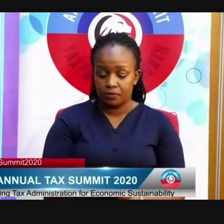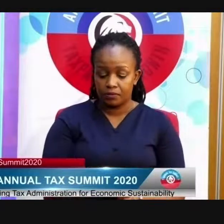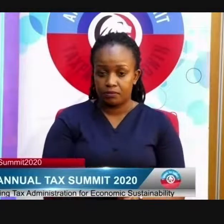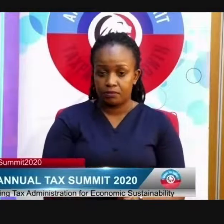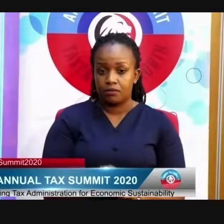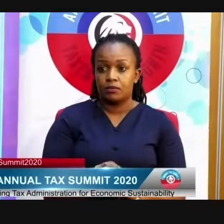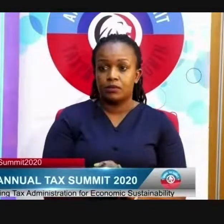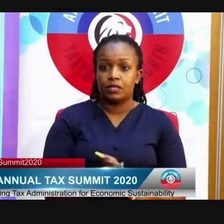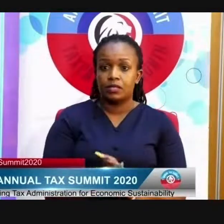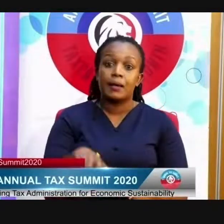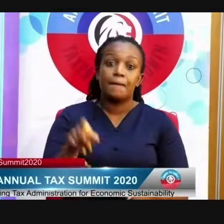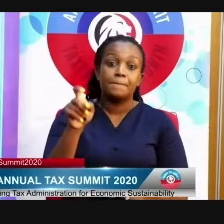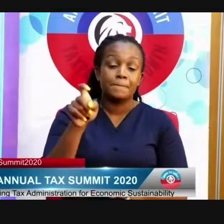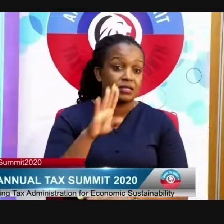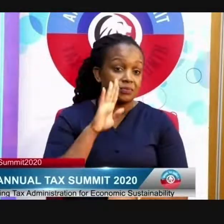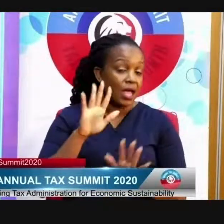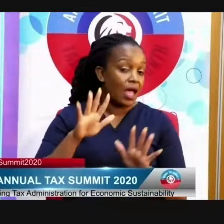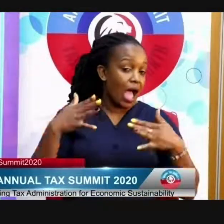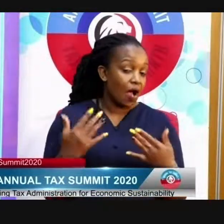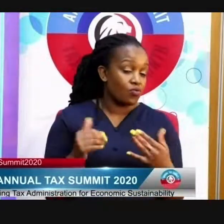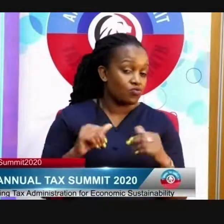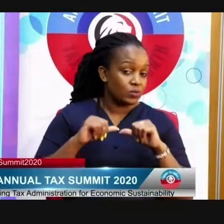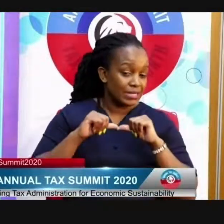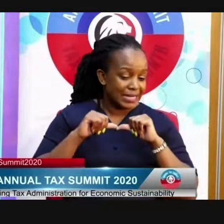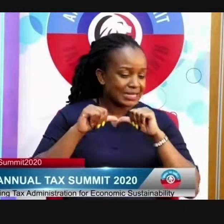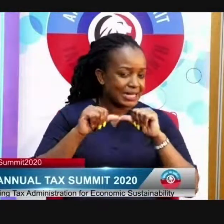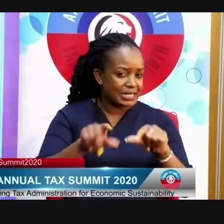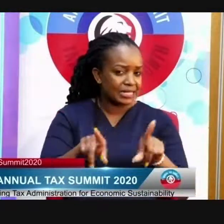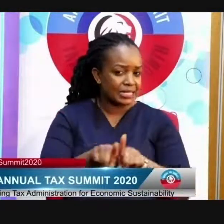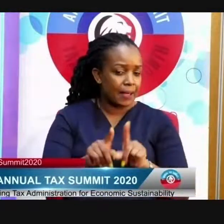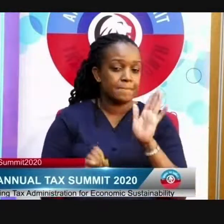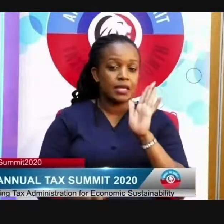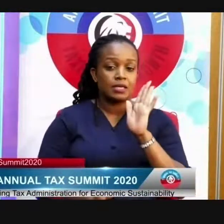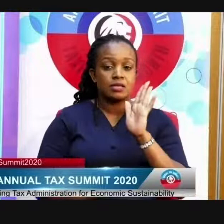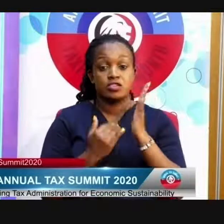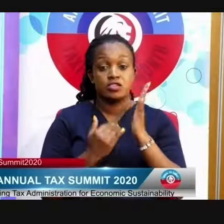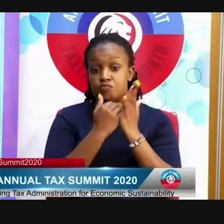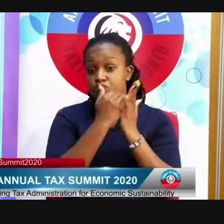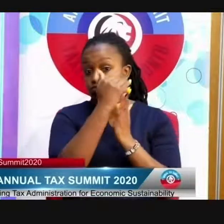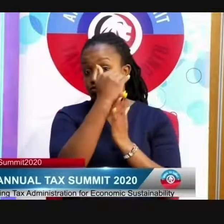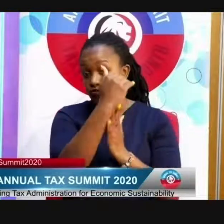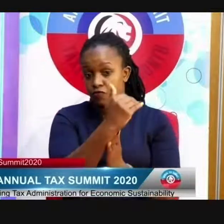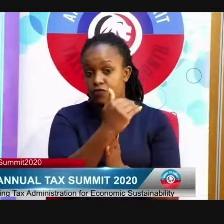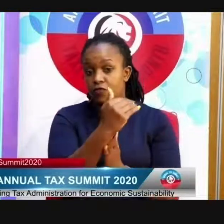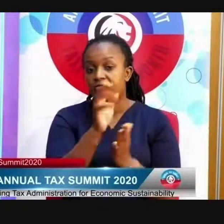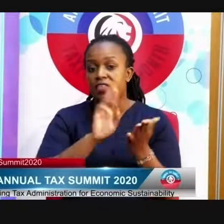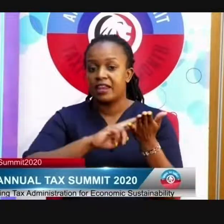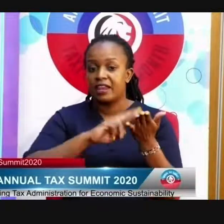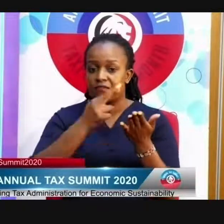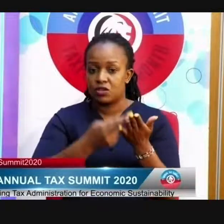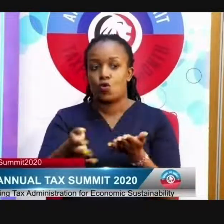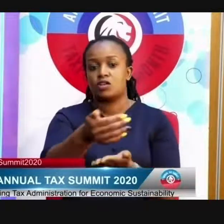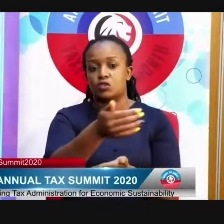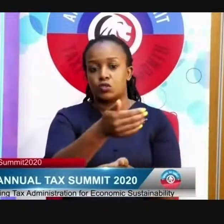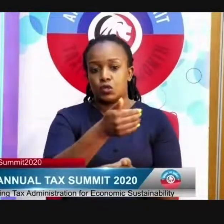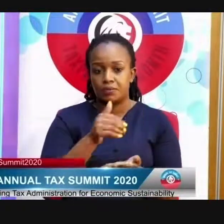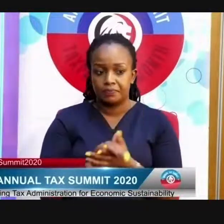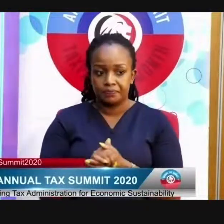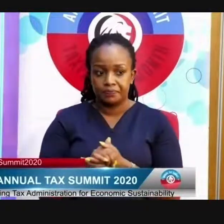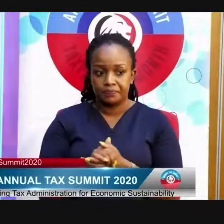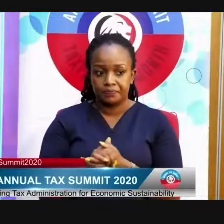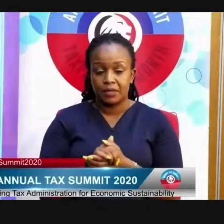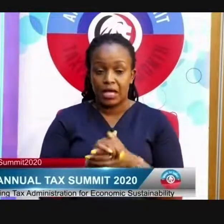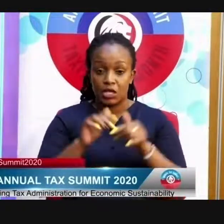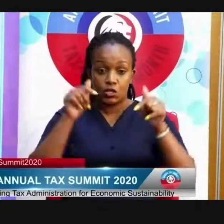do we sustain and improve revenue collection in a post-COVID environment? And today,